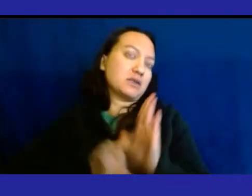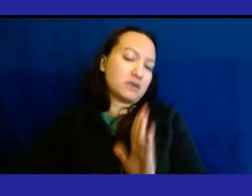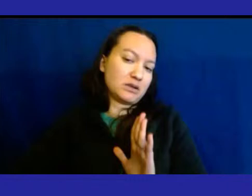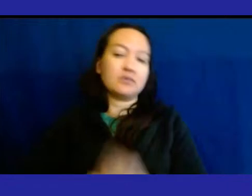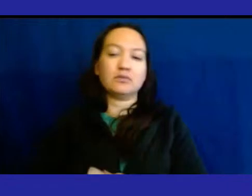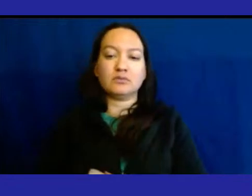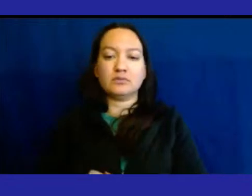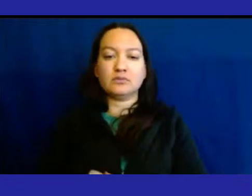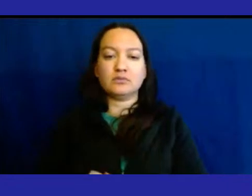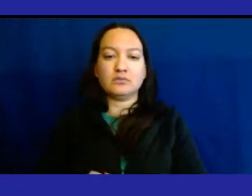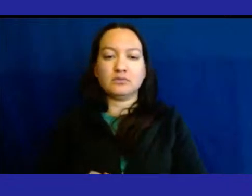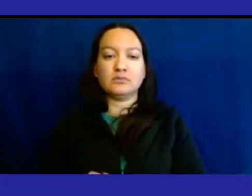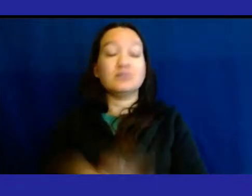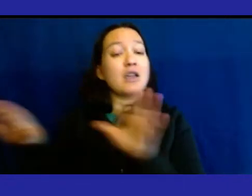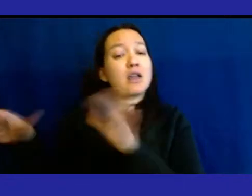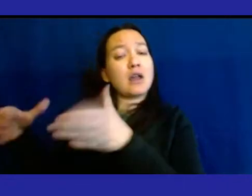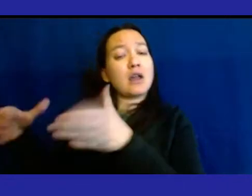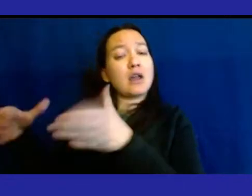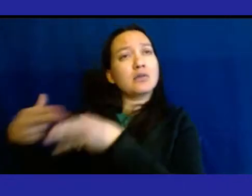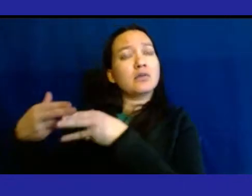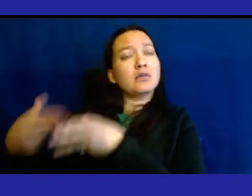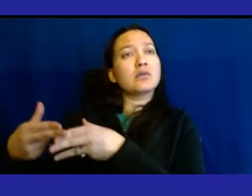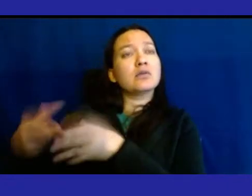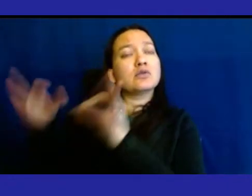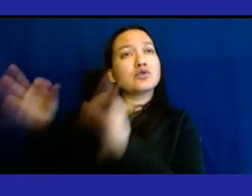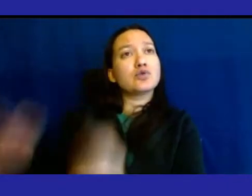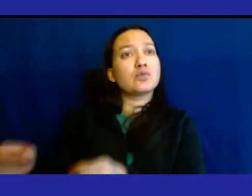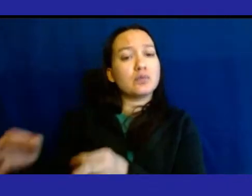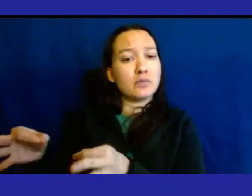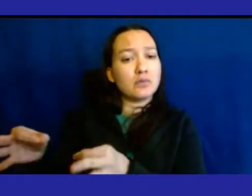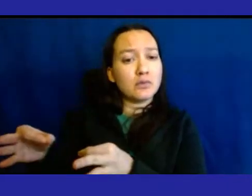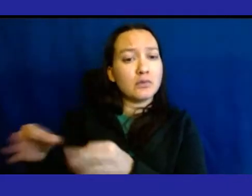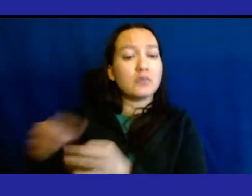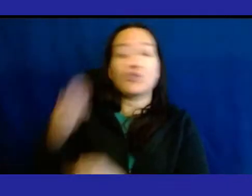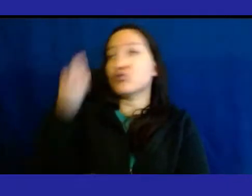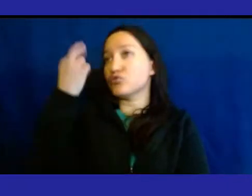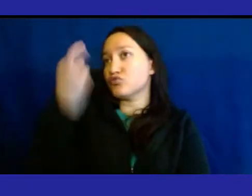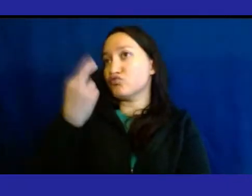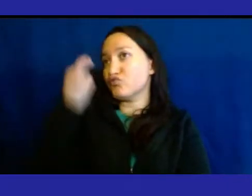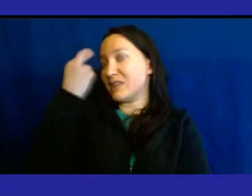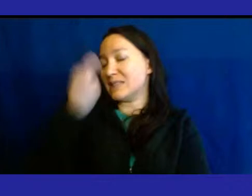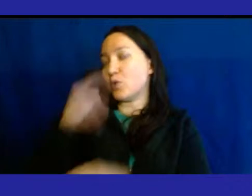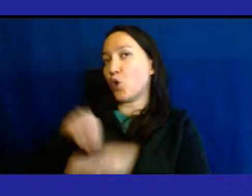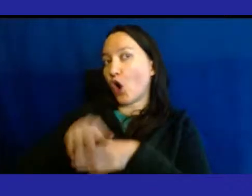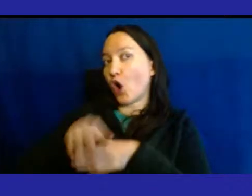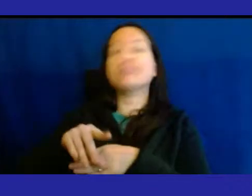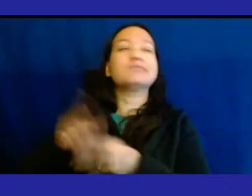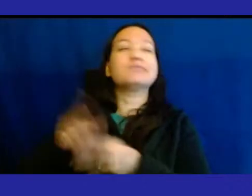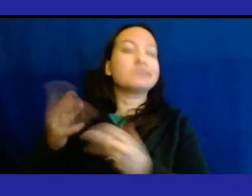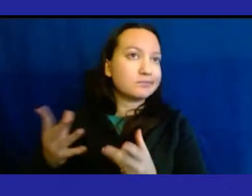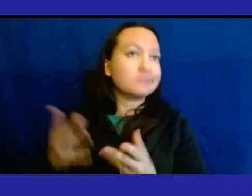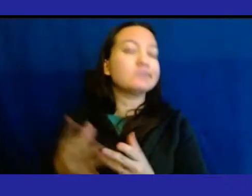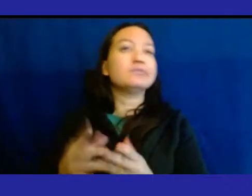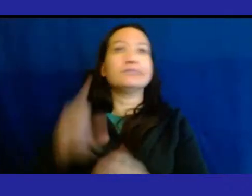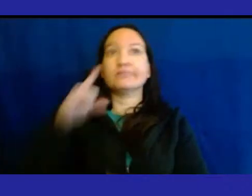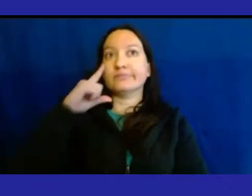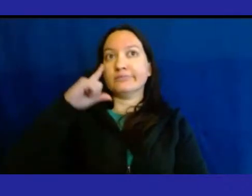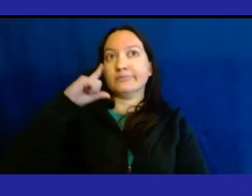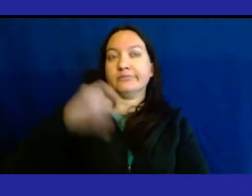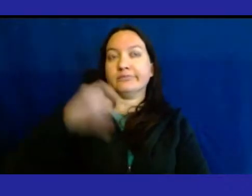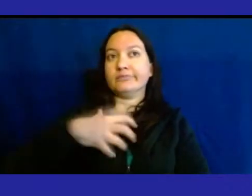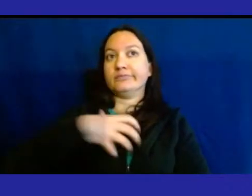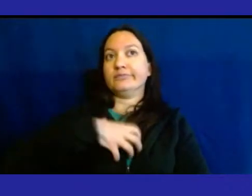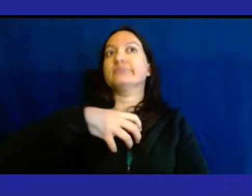One such category of a determination is reasonable cause, where there is reasonable cause to believe that the allegations that